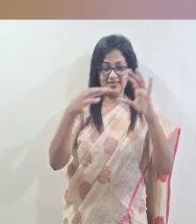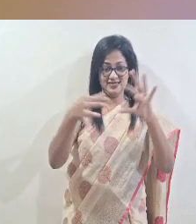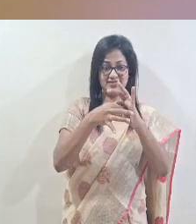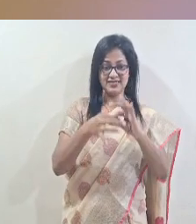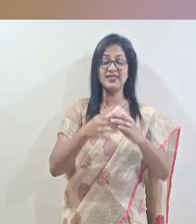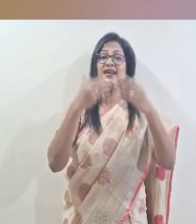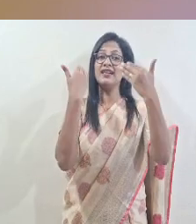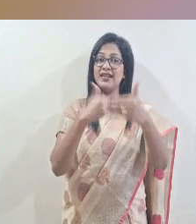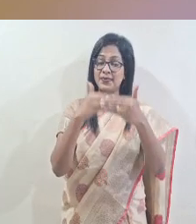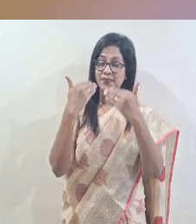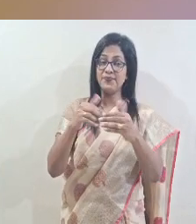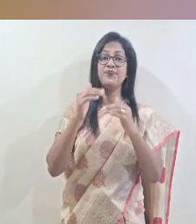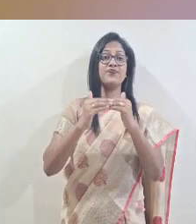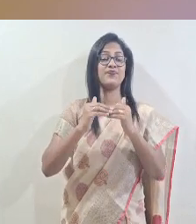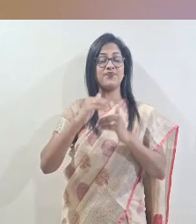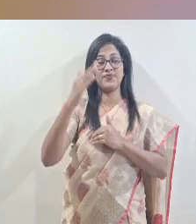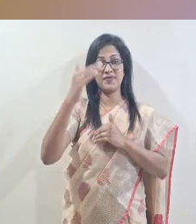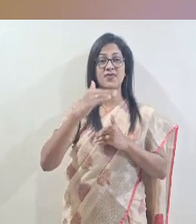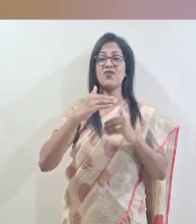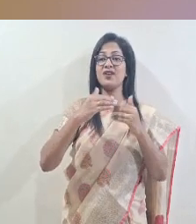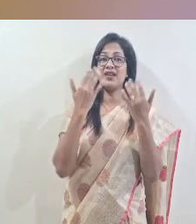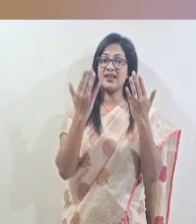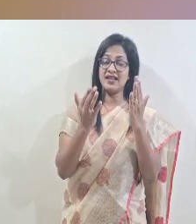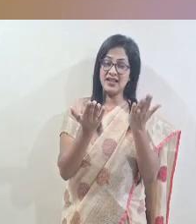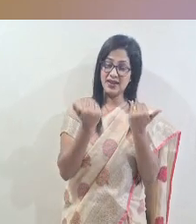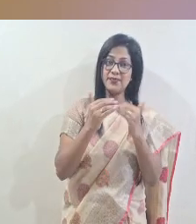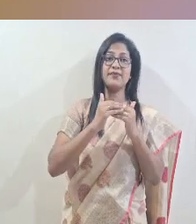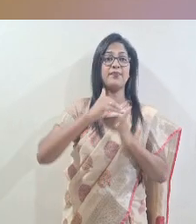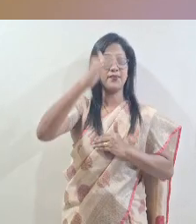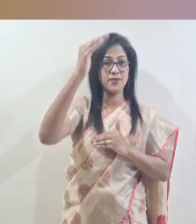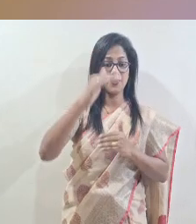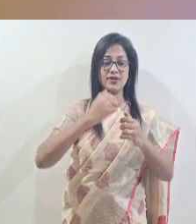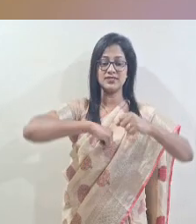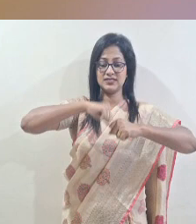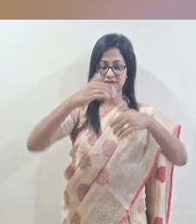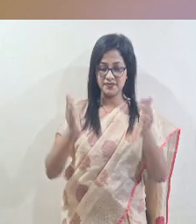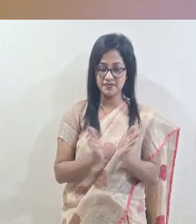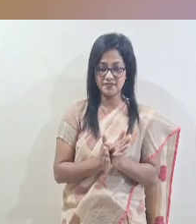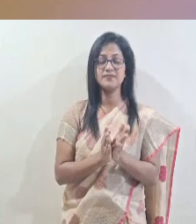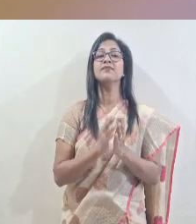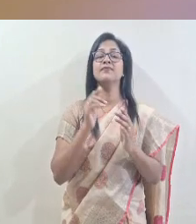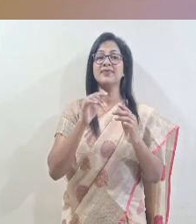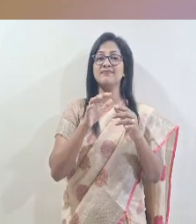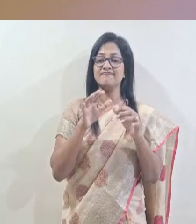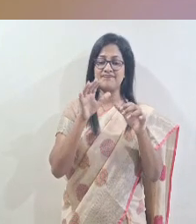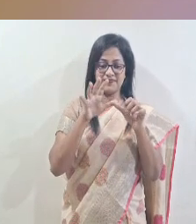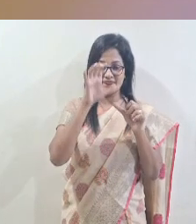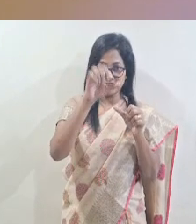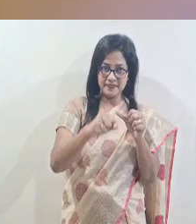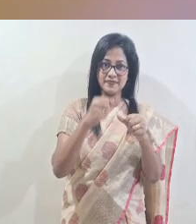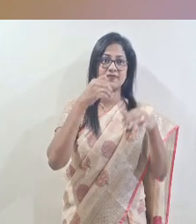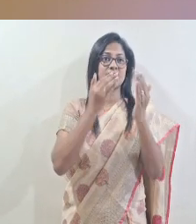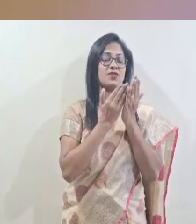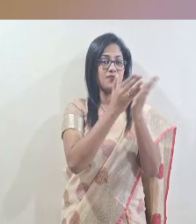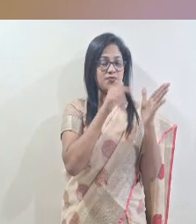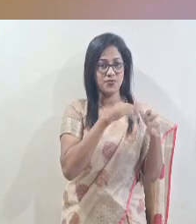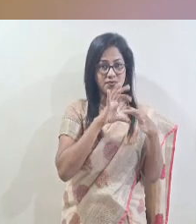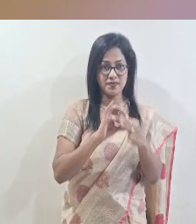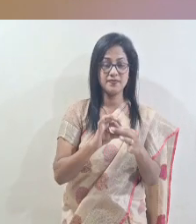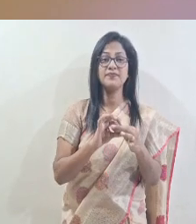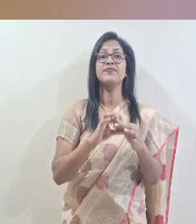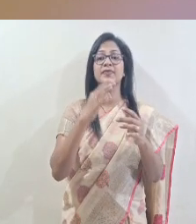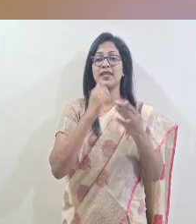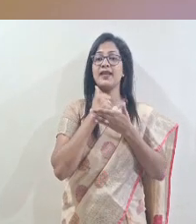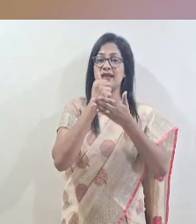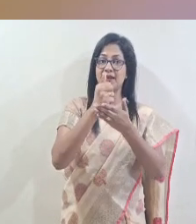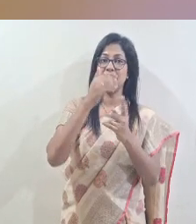of overcapacity and space limitation. Also, it will improve inland access of the port and help to develop local